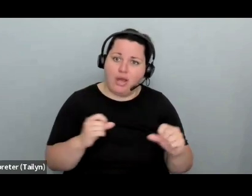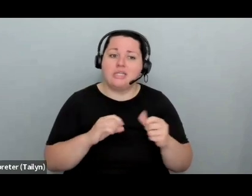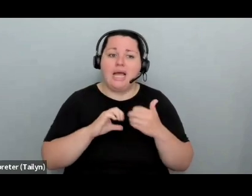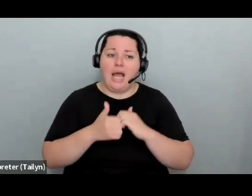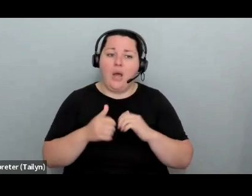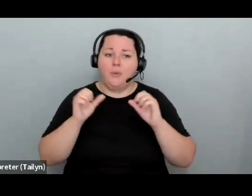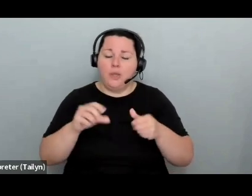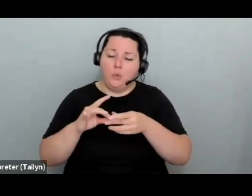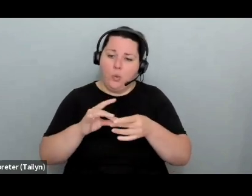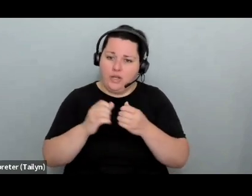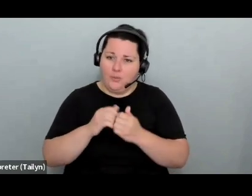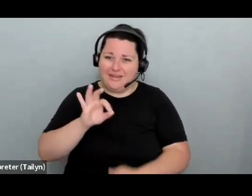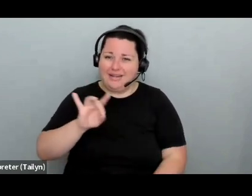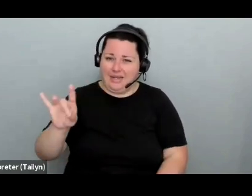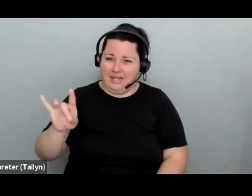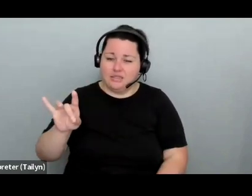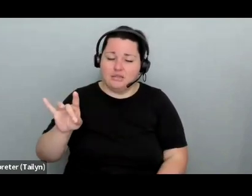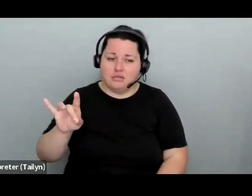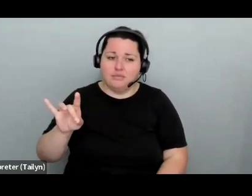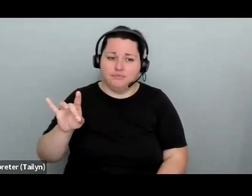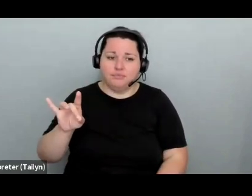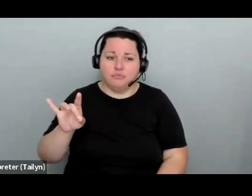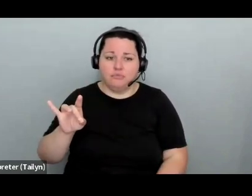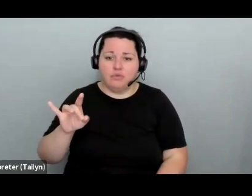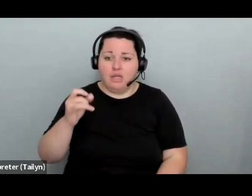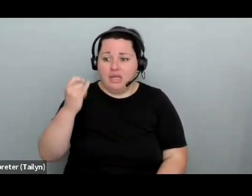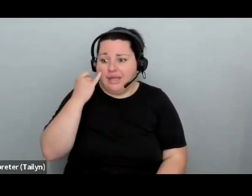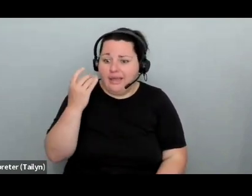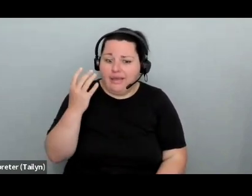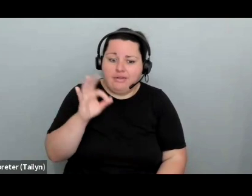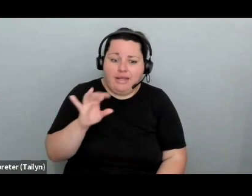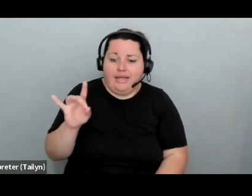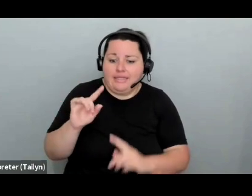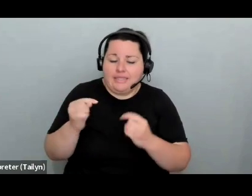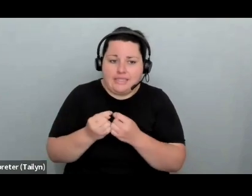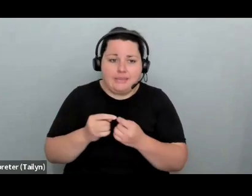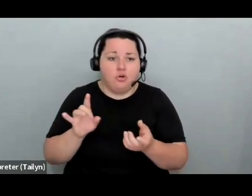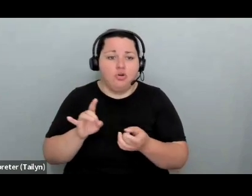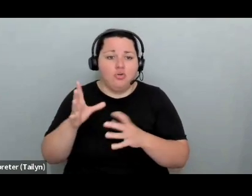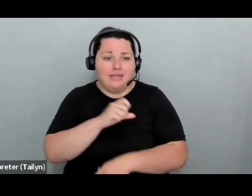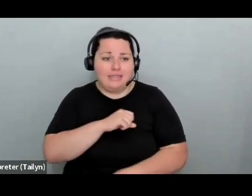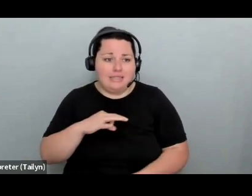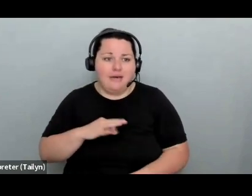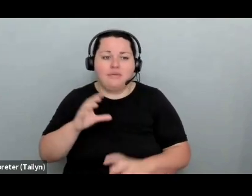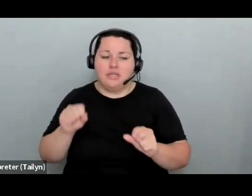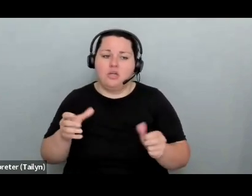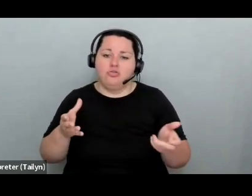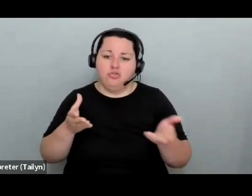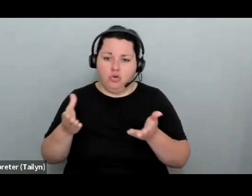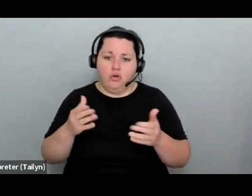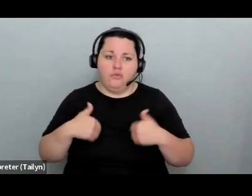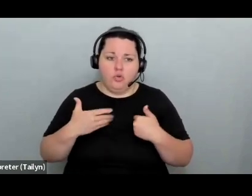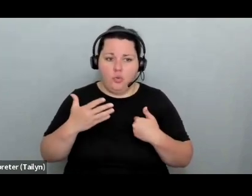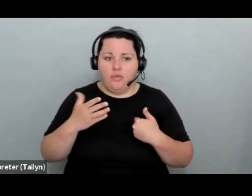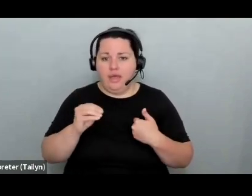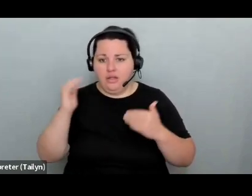really coordinate with 988, whether it's your 988 team, your crisis staff, in order to serve youth and